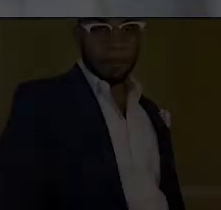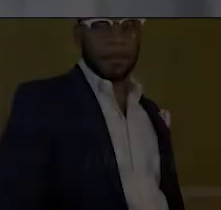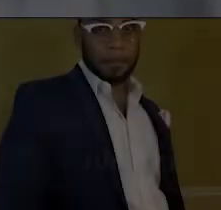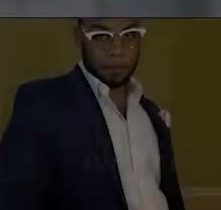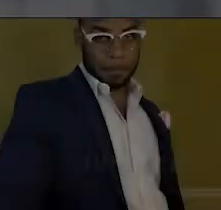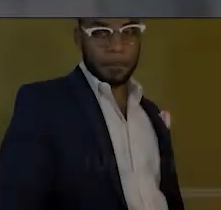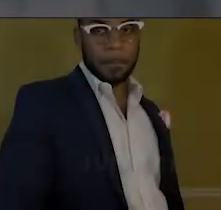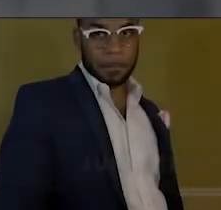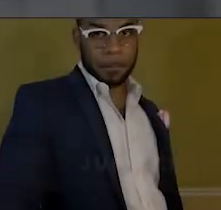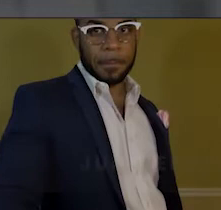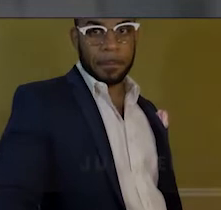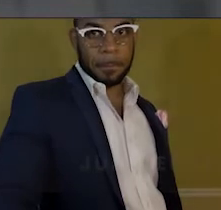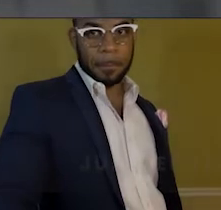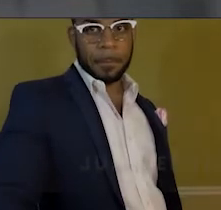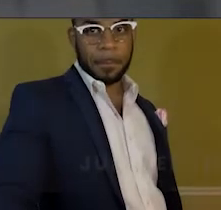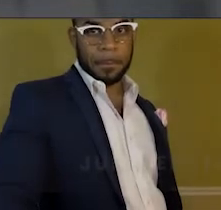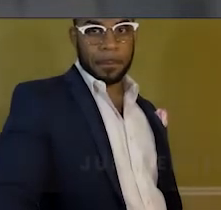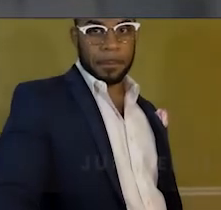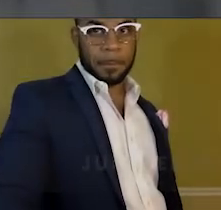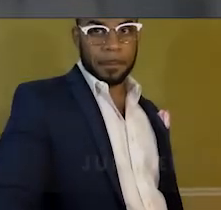All right. Hi, everybody.